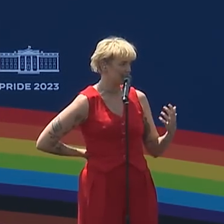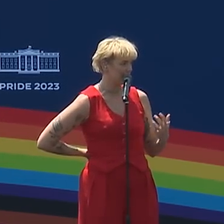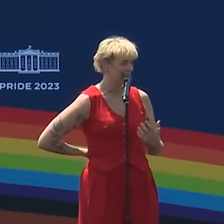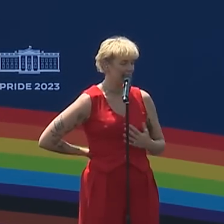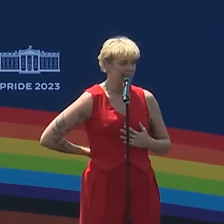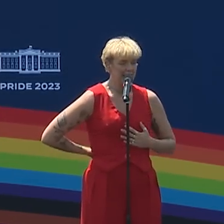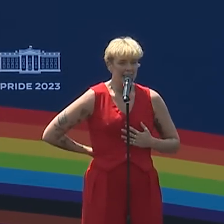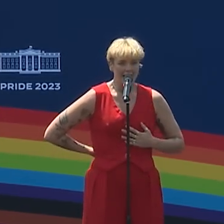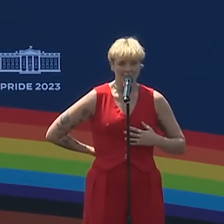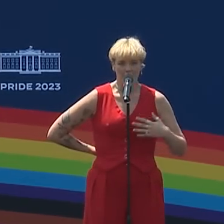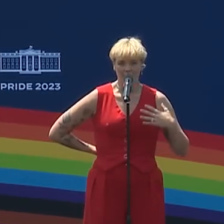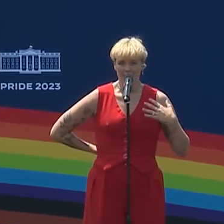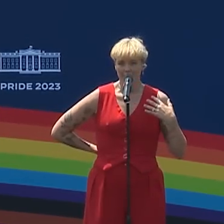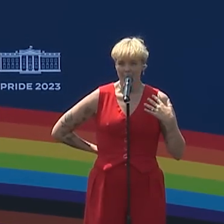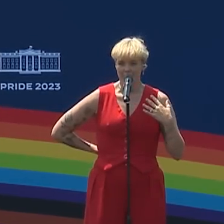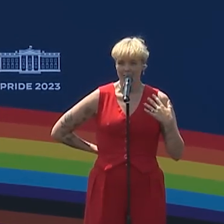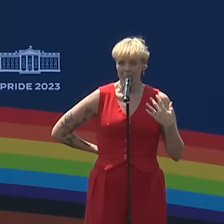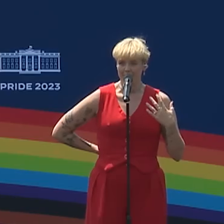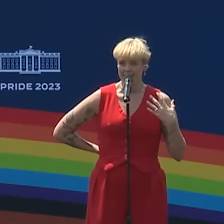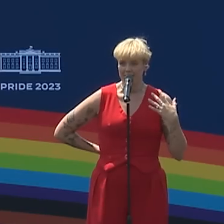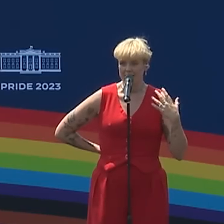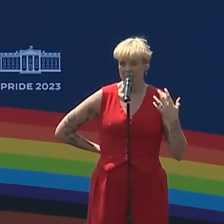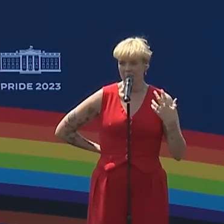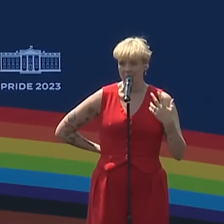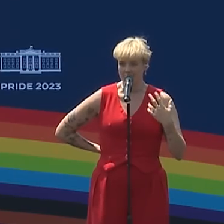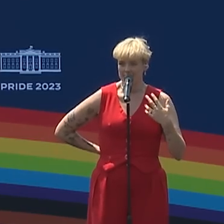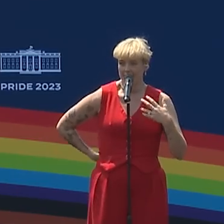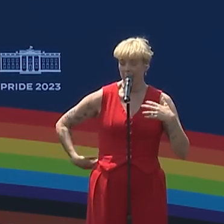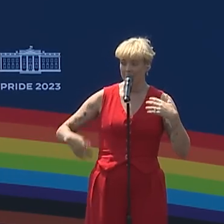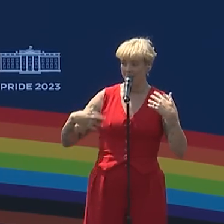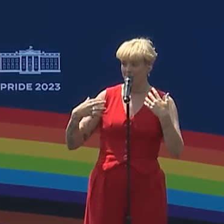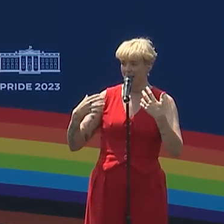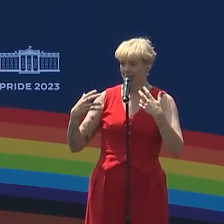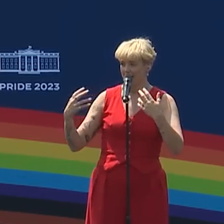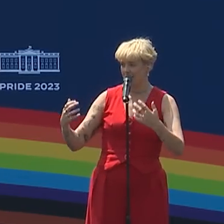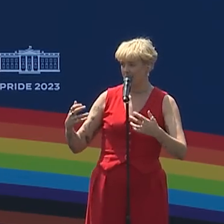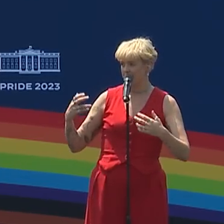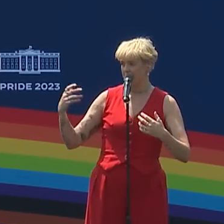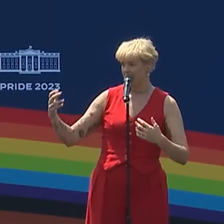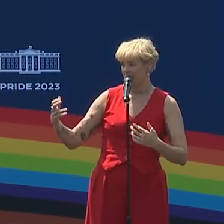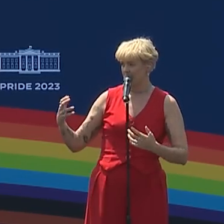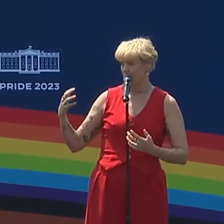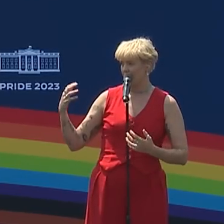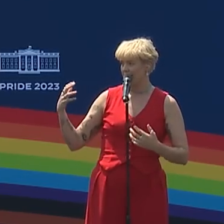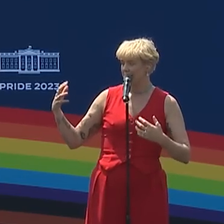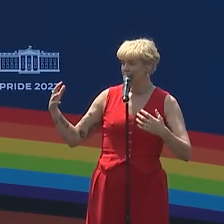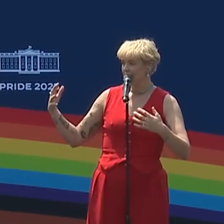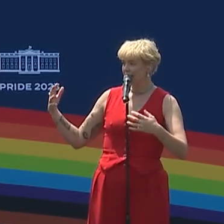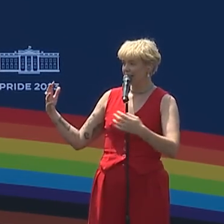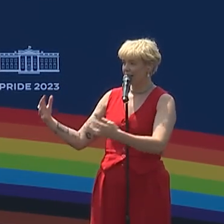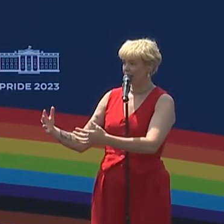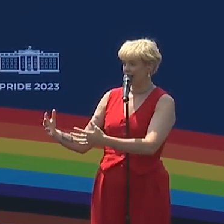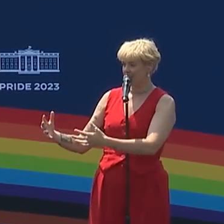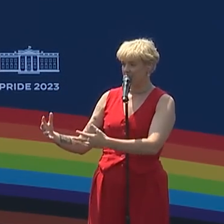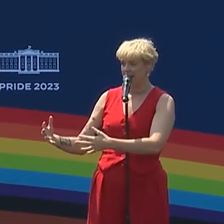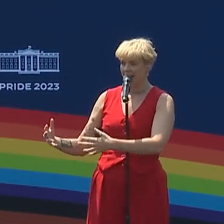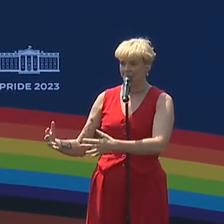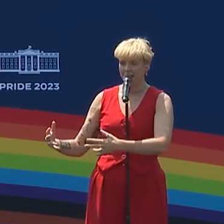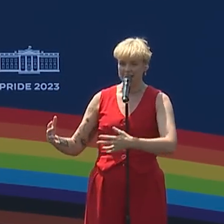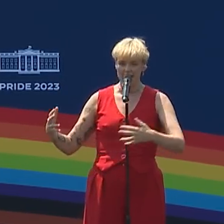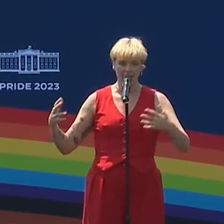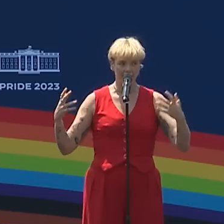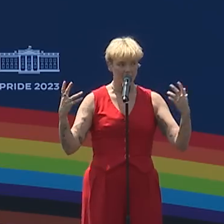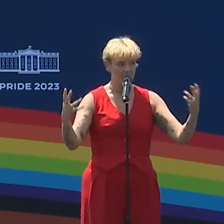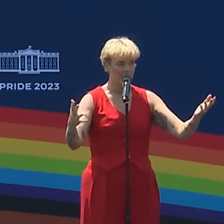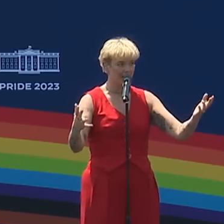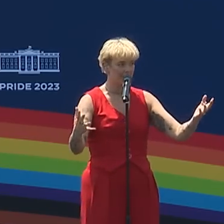community, find joy. And so many people have shared with me that these songs help them find their community, their joy in their lives when they